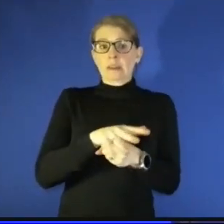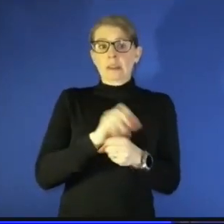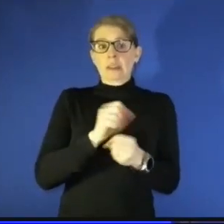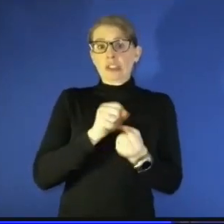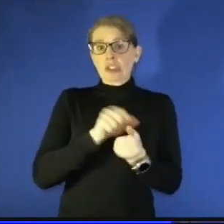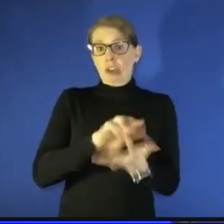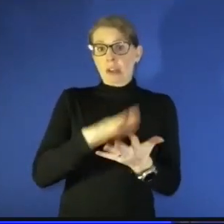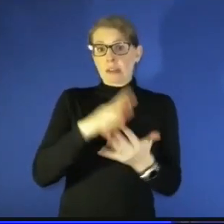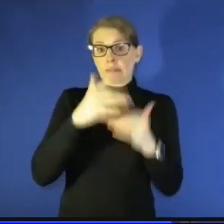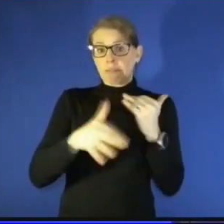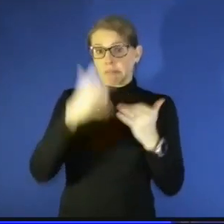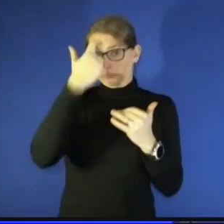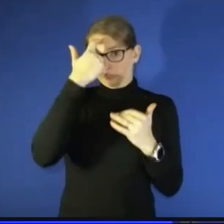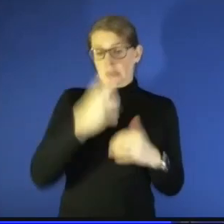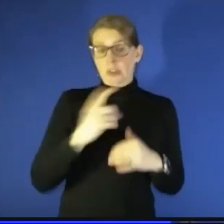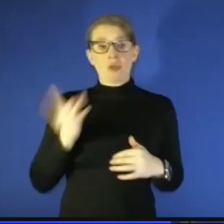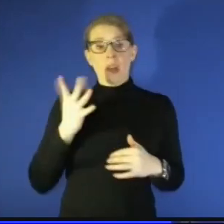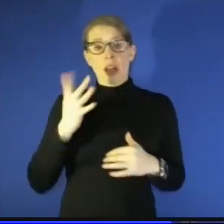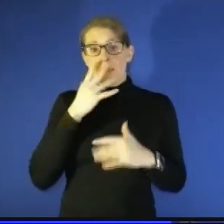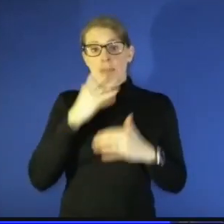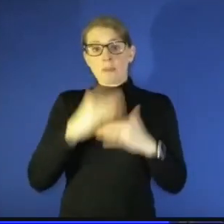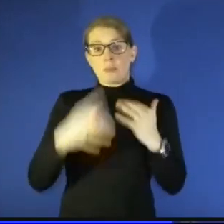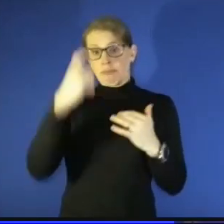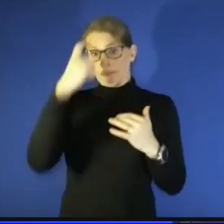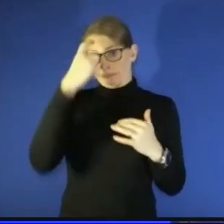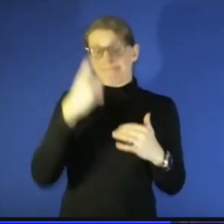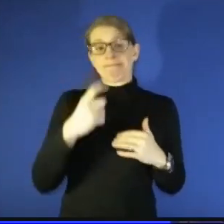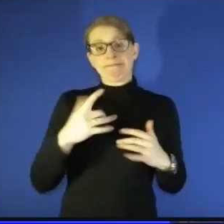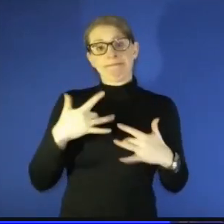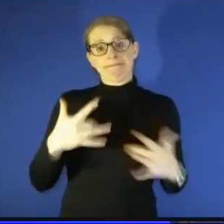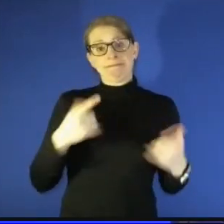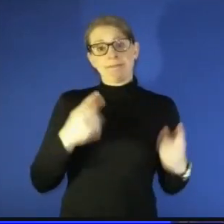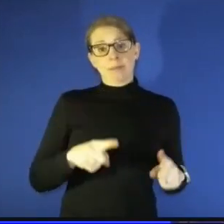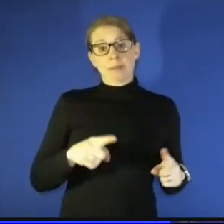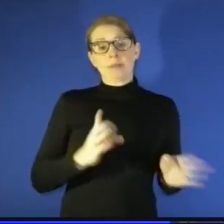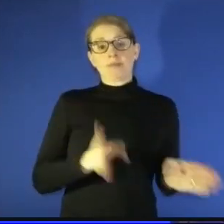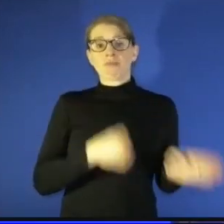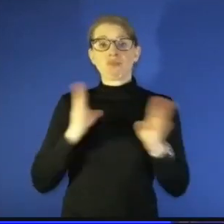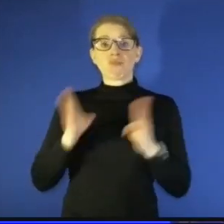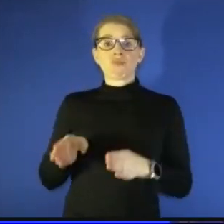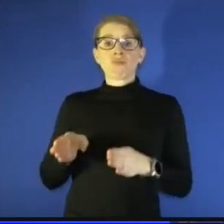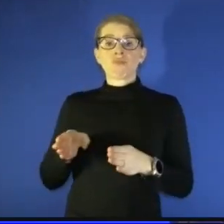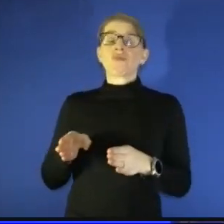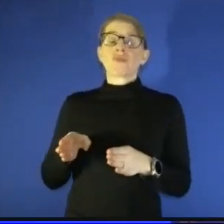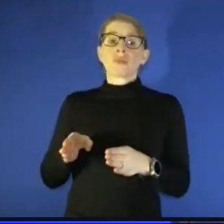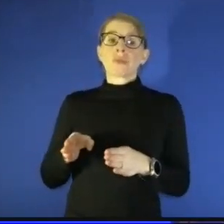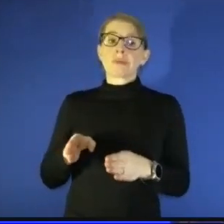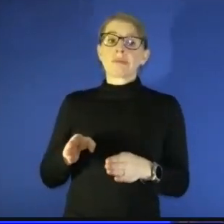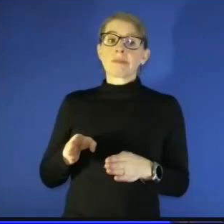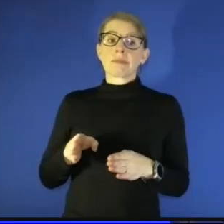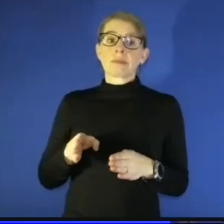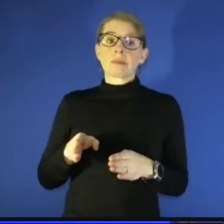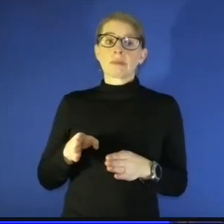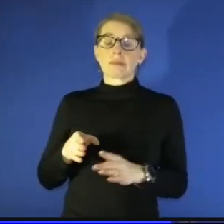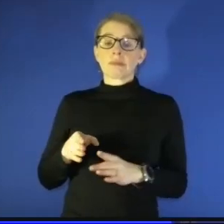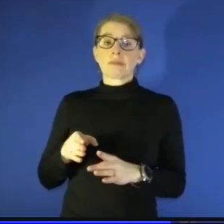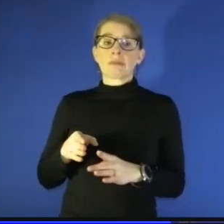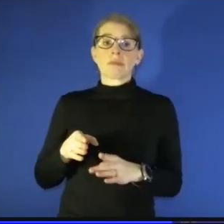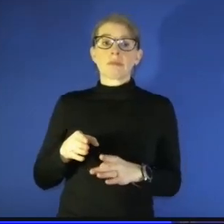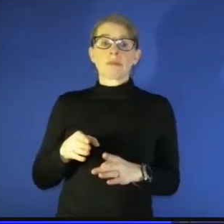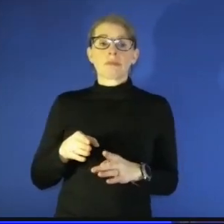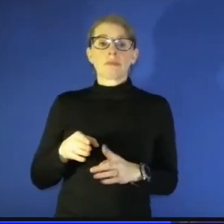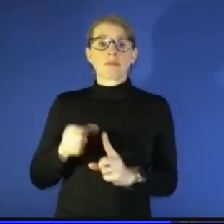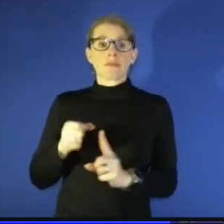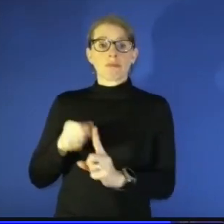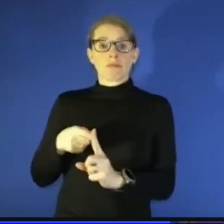Traumatic brain bleeding is a very common category. The other forms are triggered by pathologies directly related